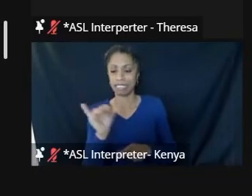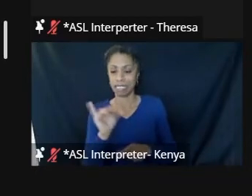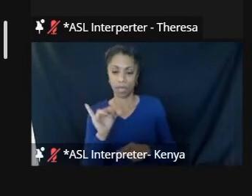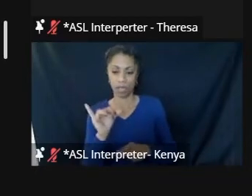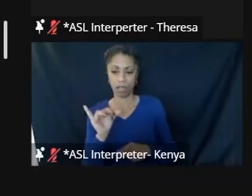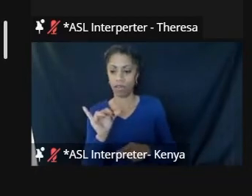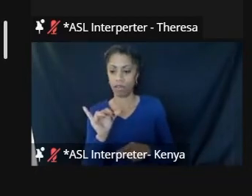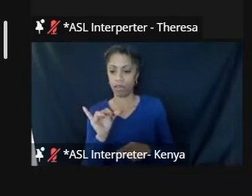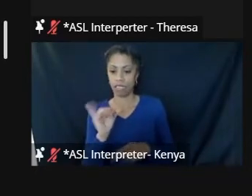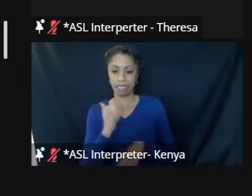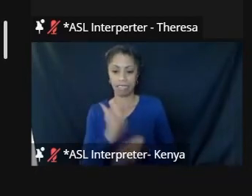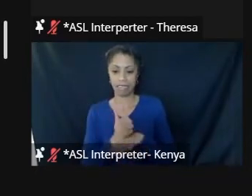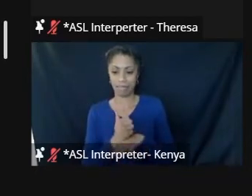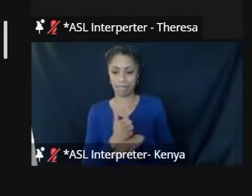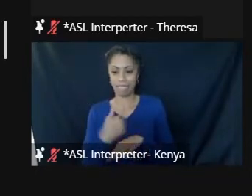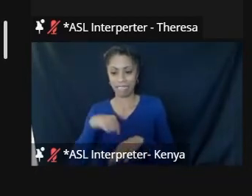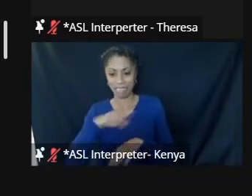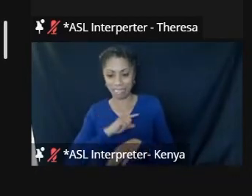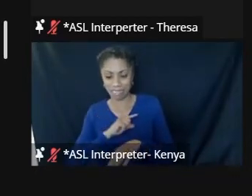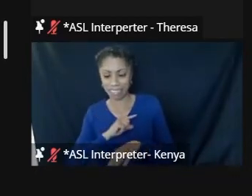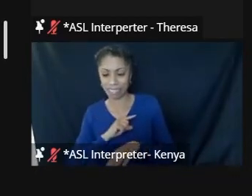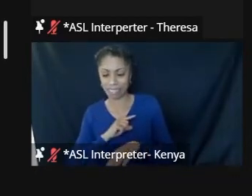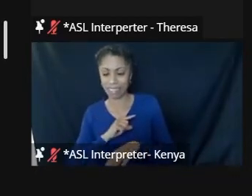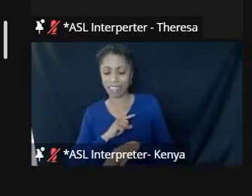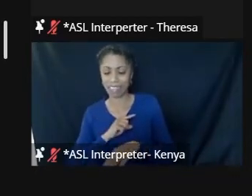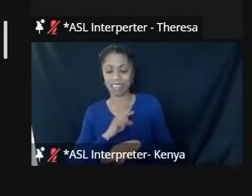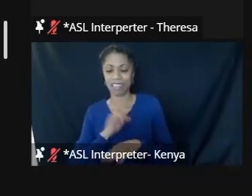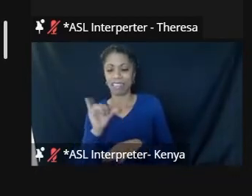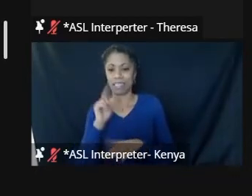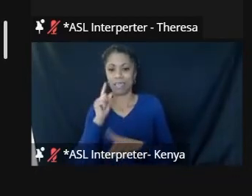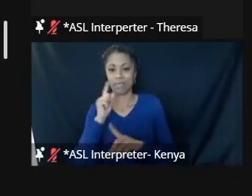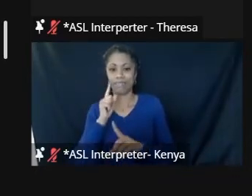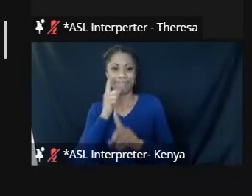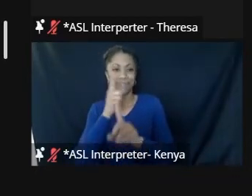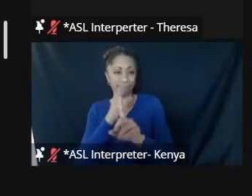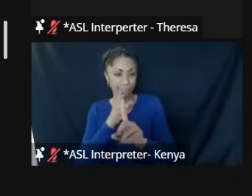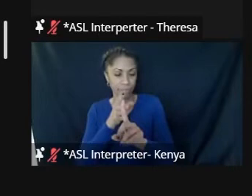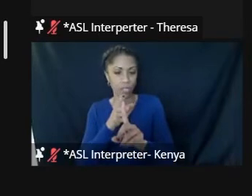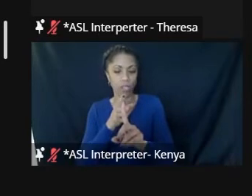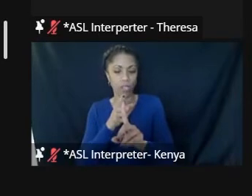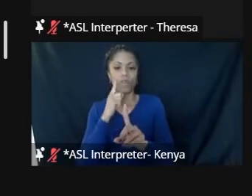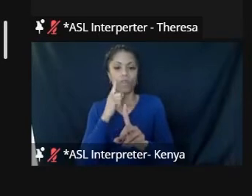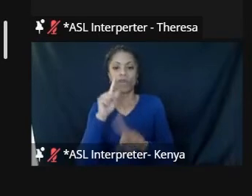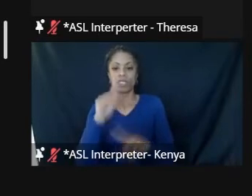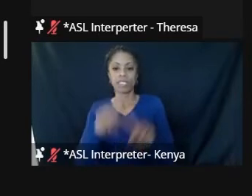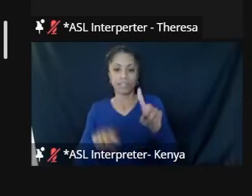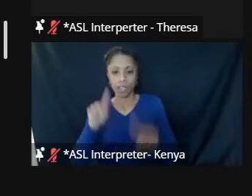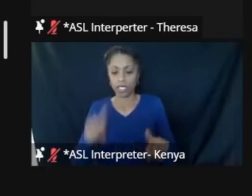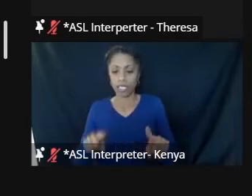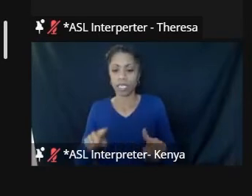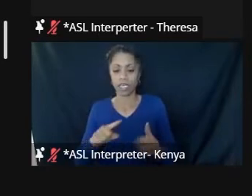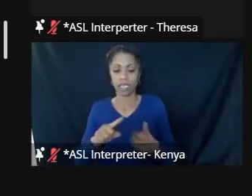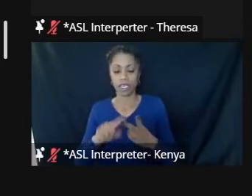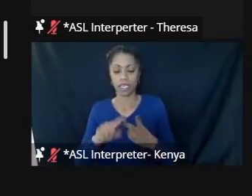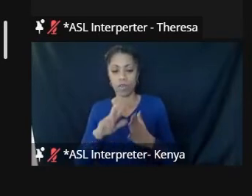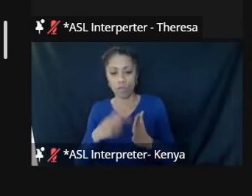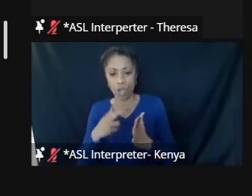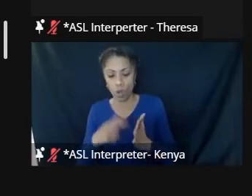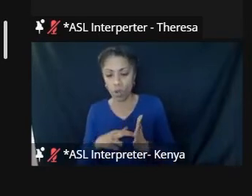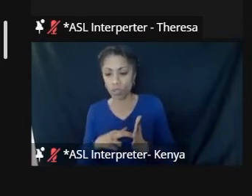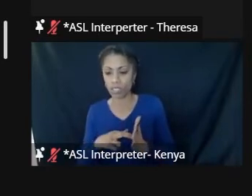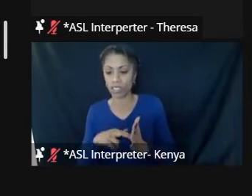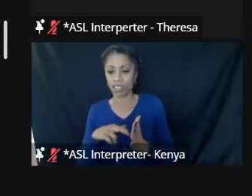composed, with the same eye towards diversity of roles, geography, demographics.